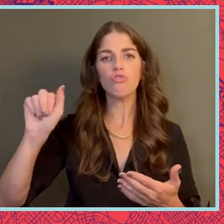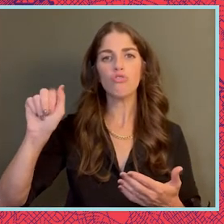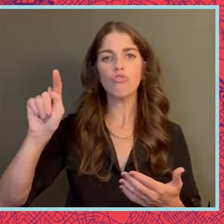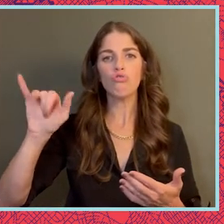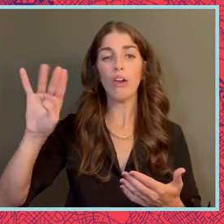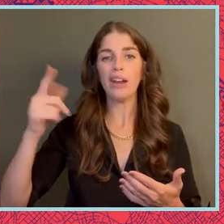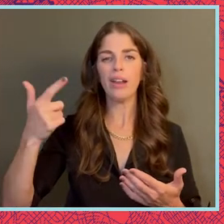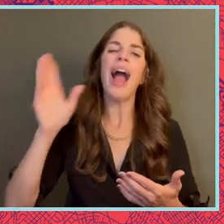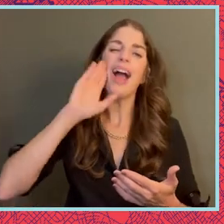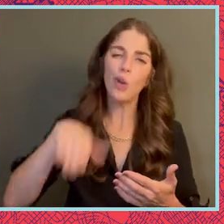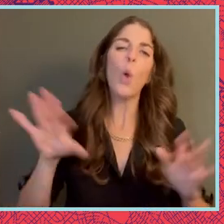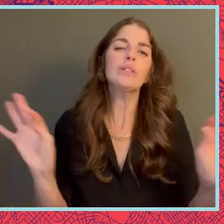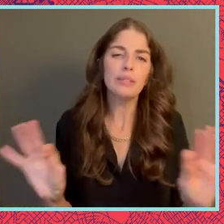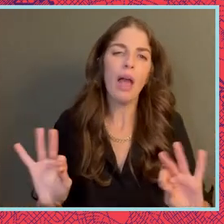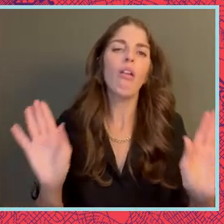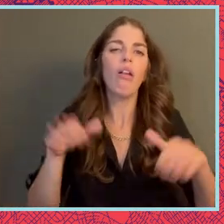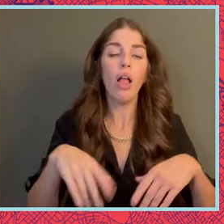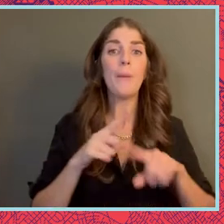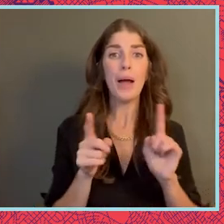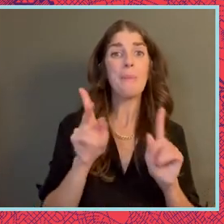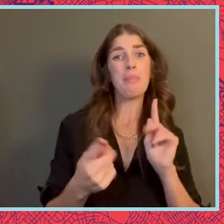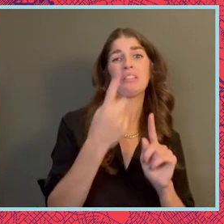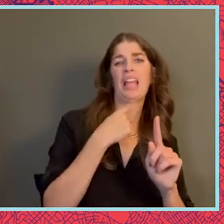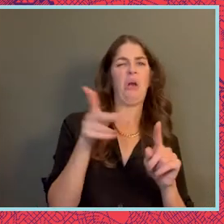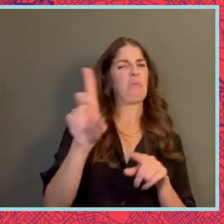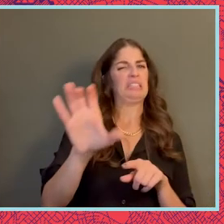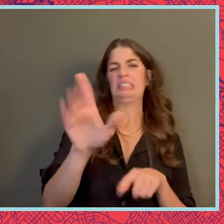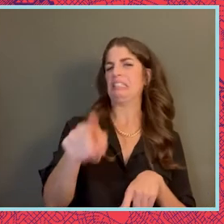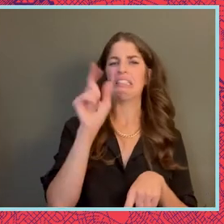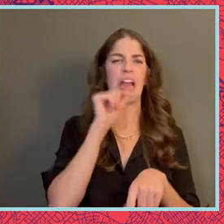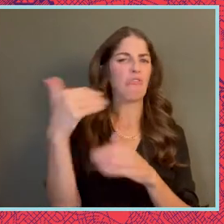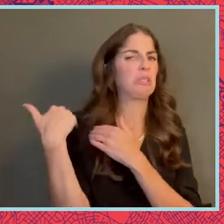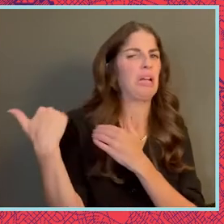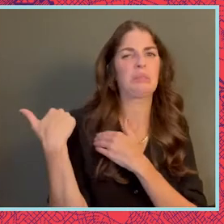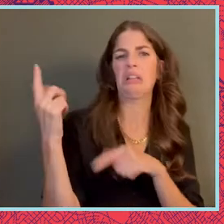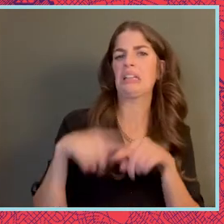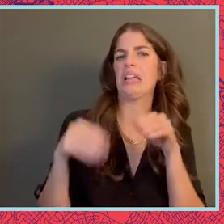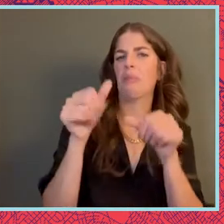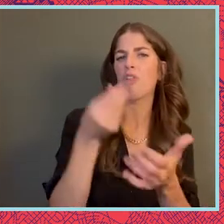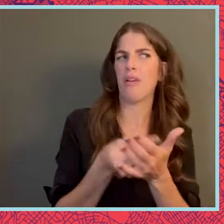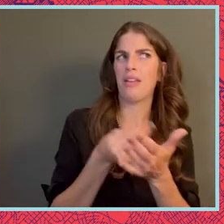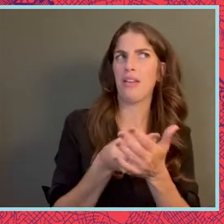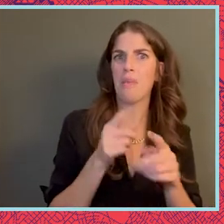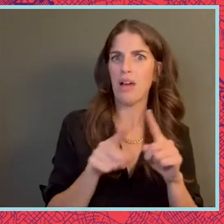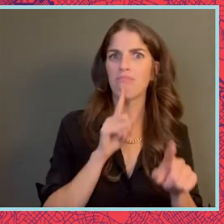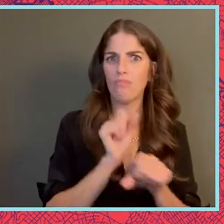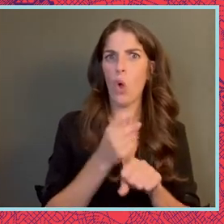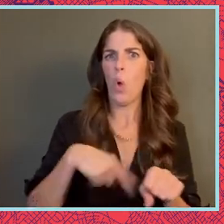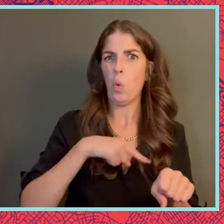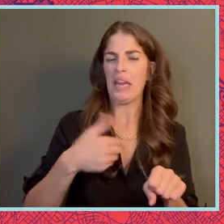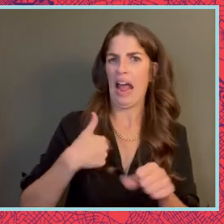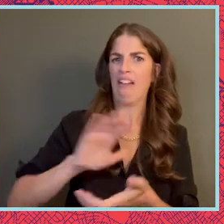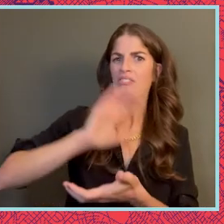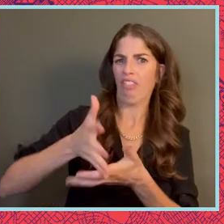that stuff matters, but it matters when people say that we aren't fiscally responsible when we continue to see a surplus in our city's